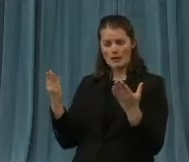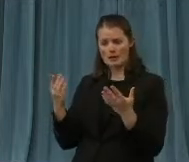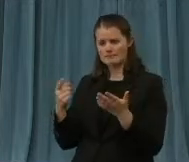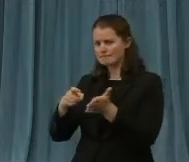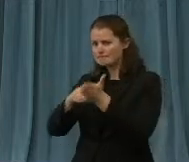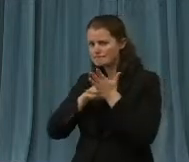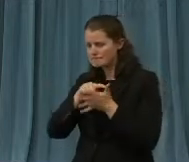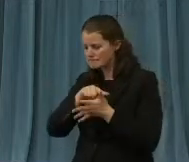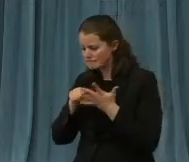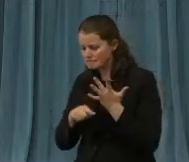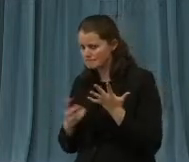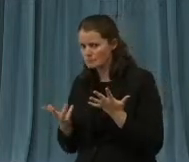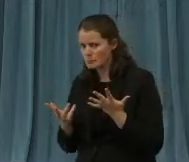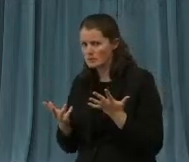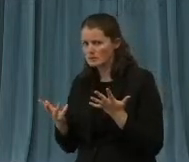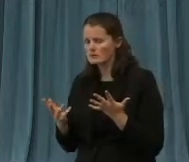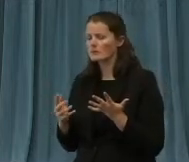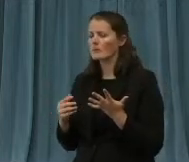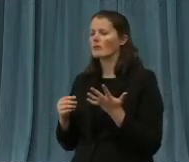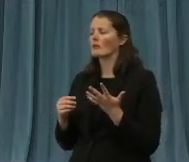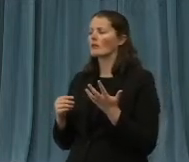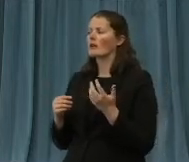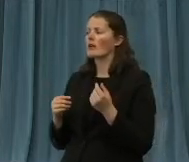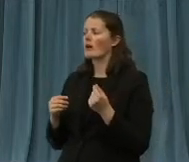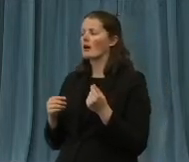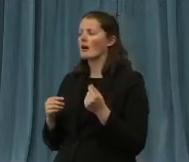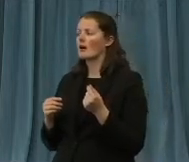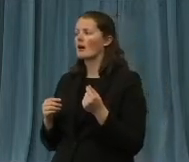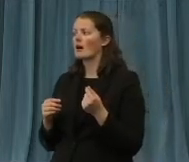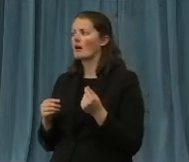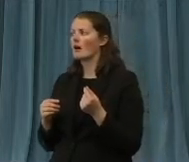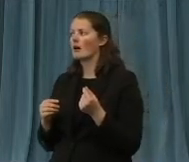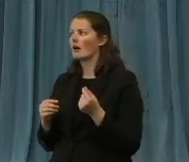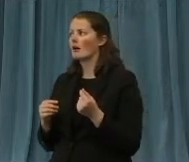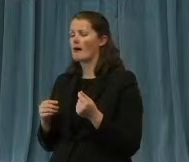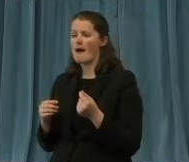there any situation where Nevada gets